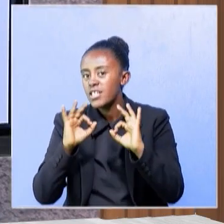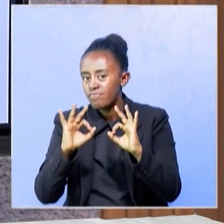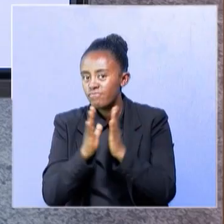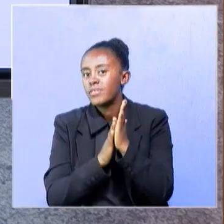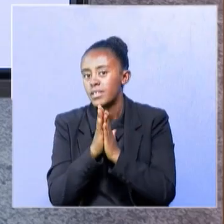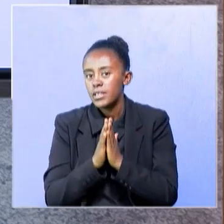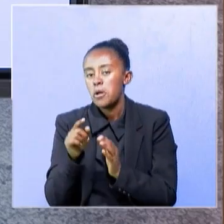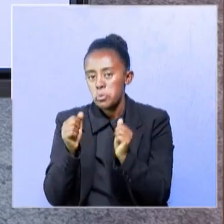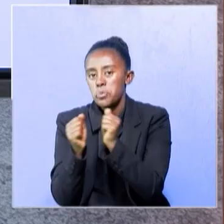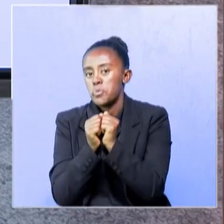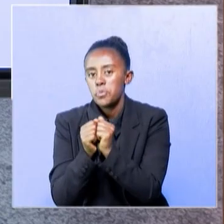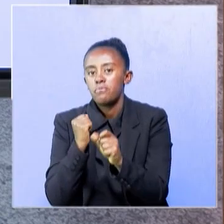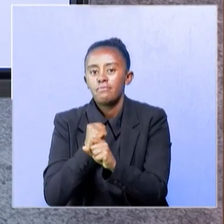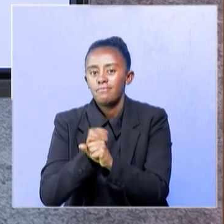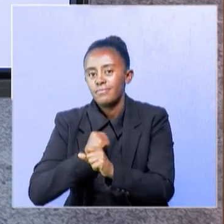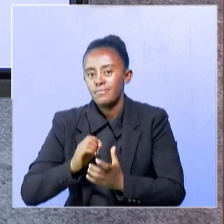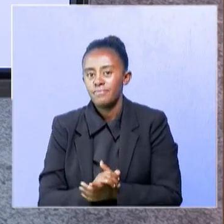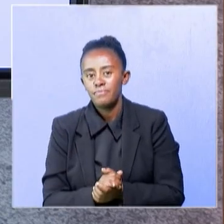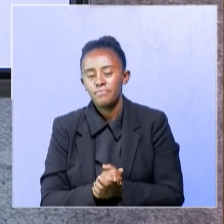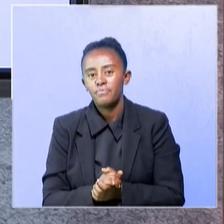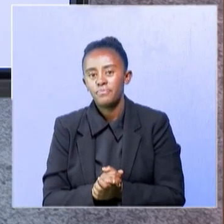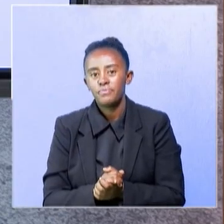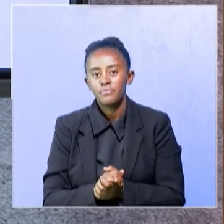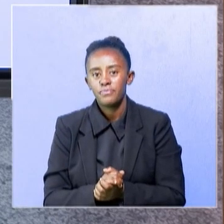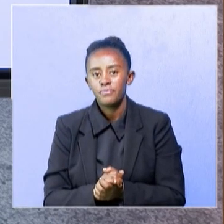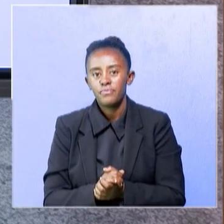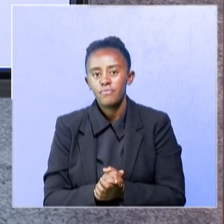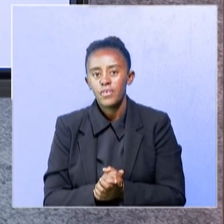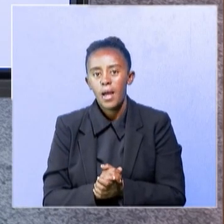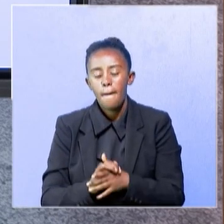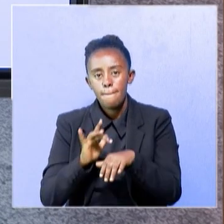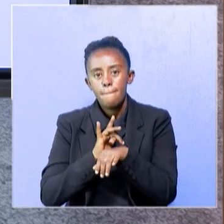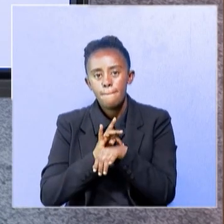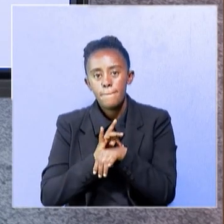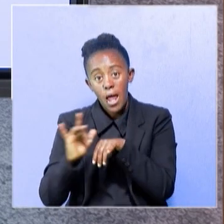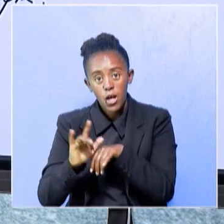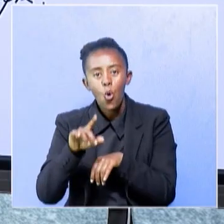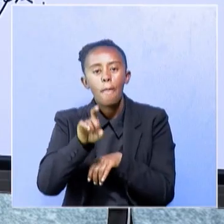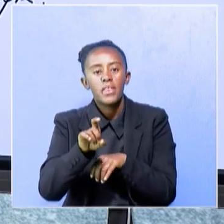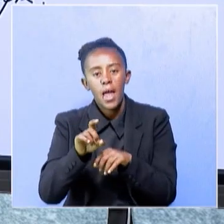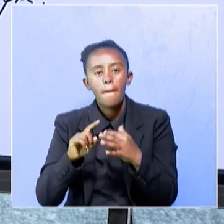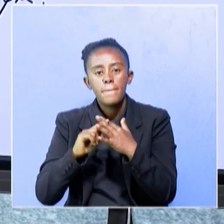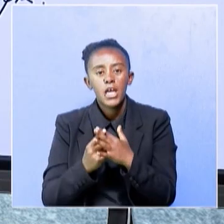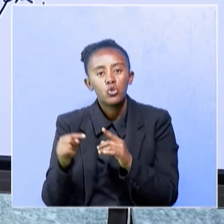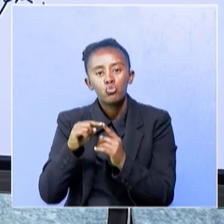and do together these questions. The blank committee begins to collect